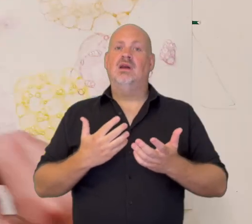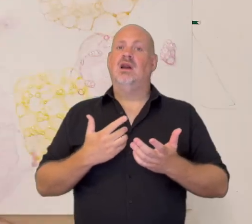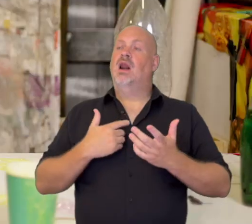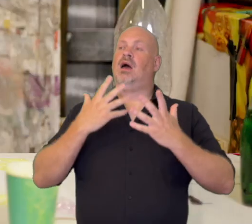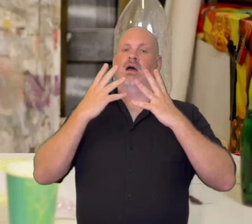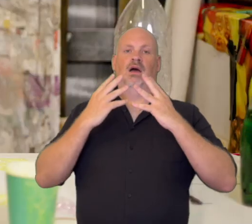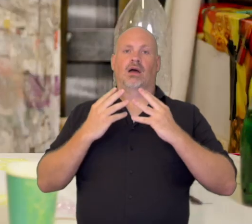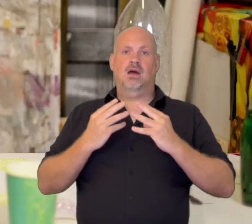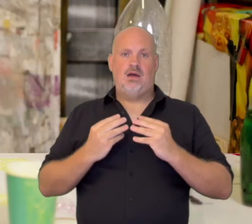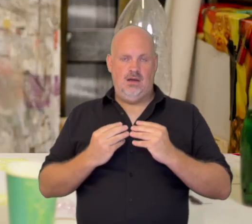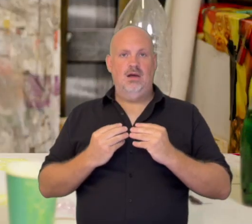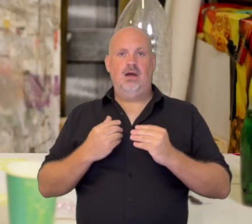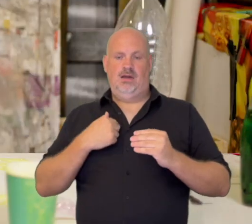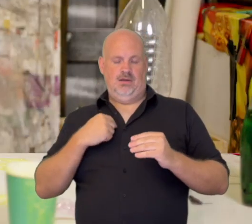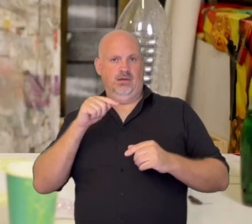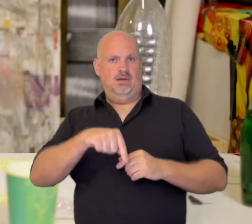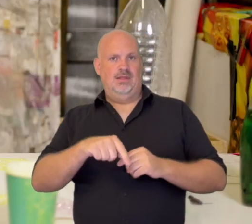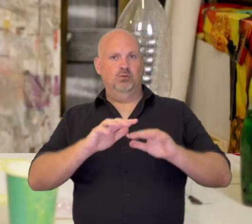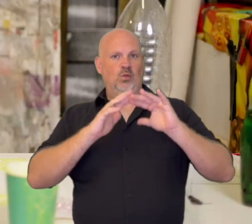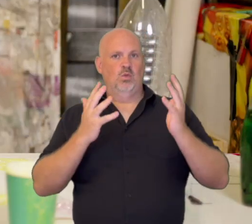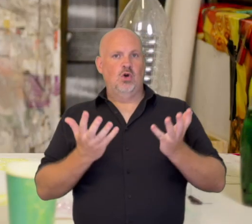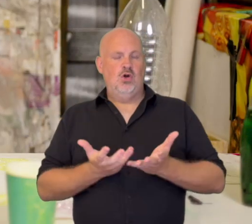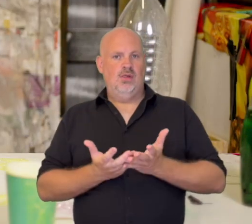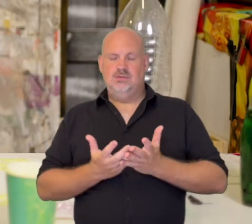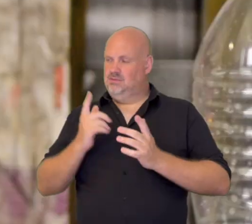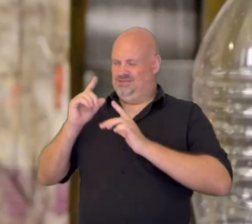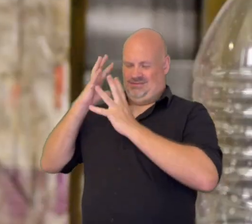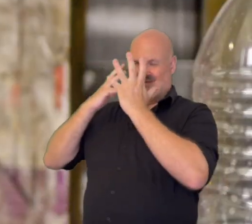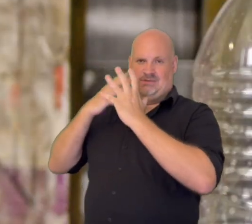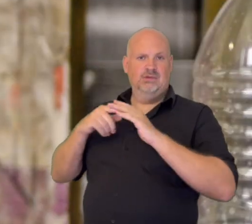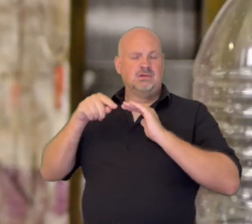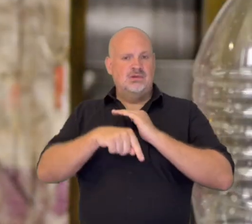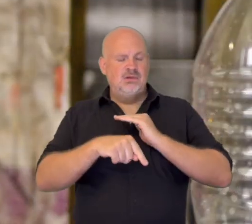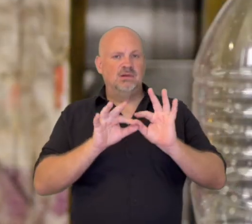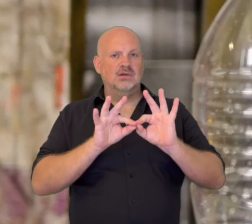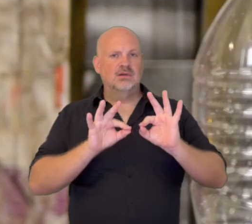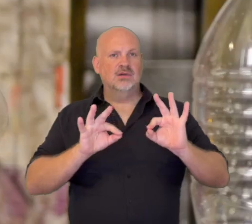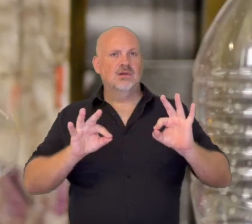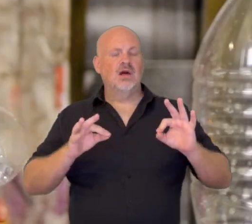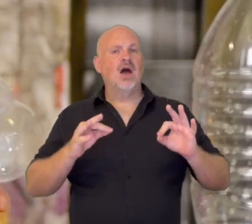this kind of world here and coming into this world here.